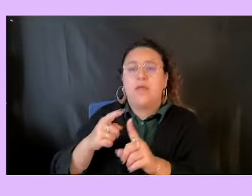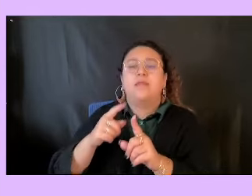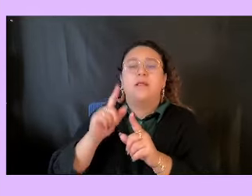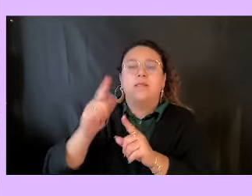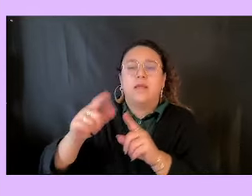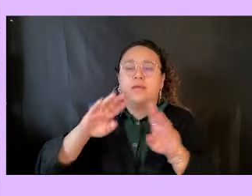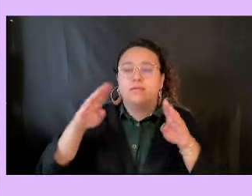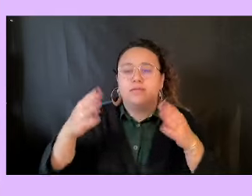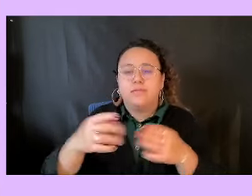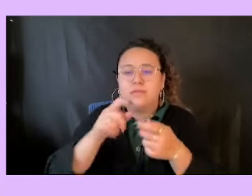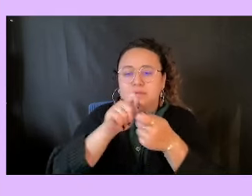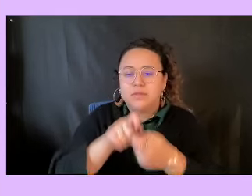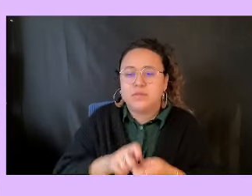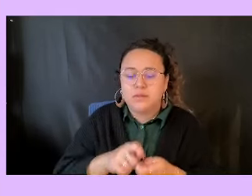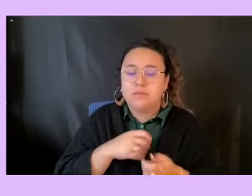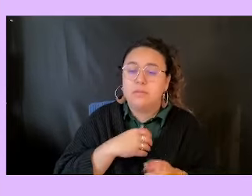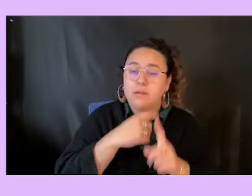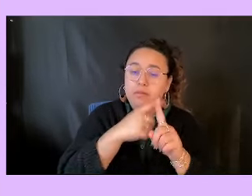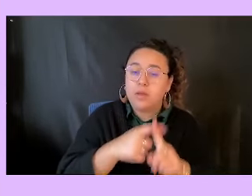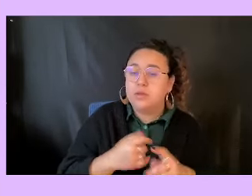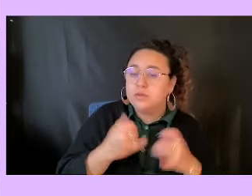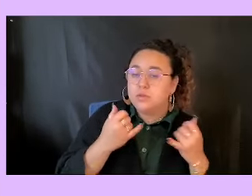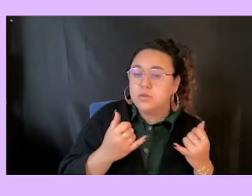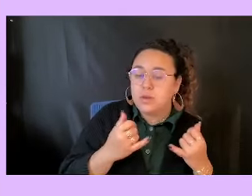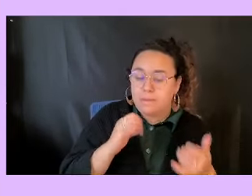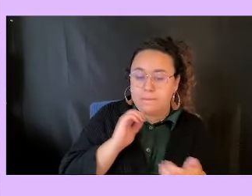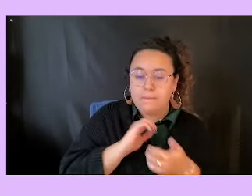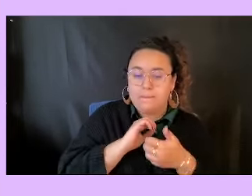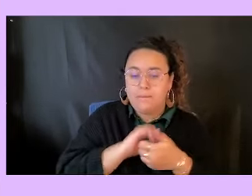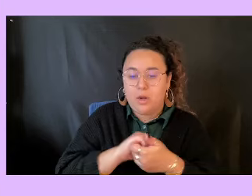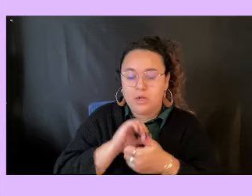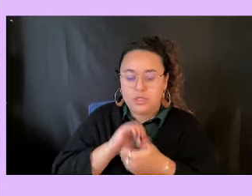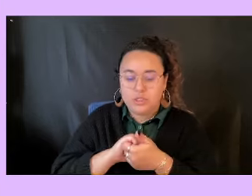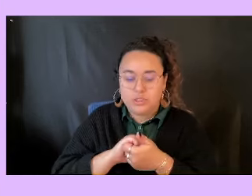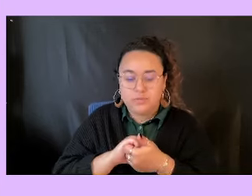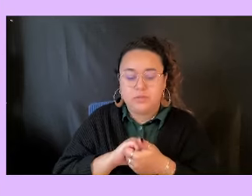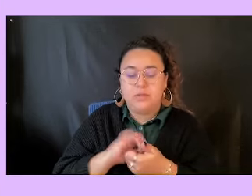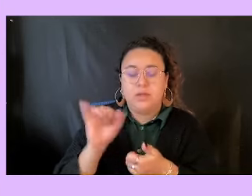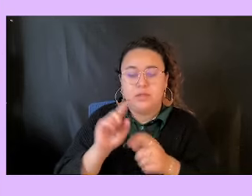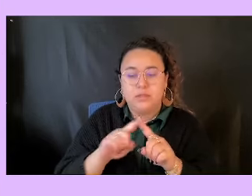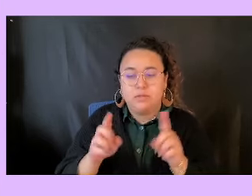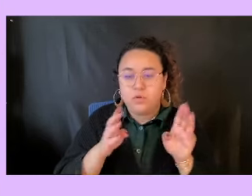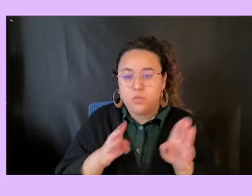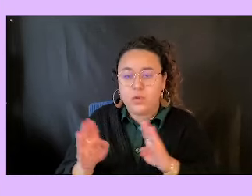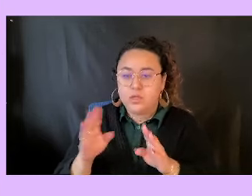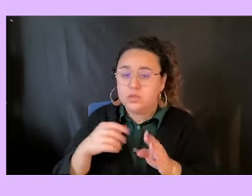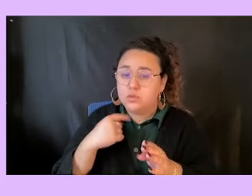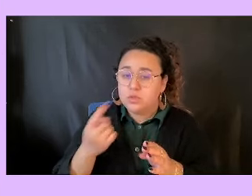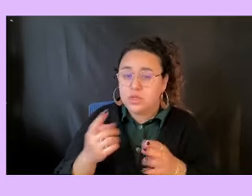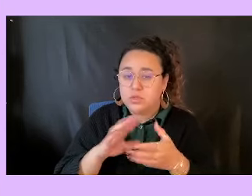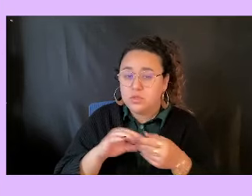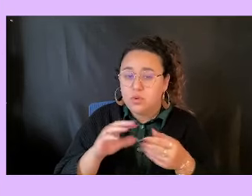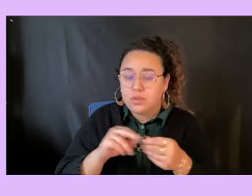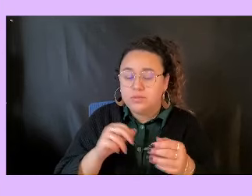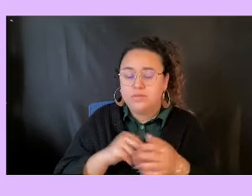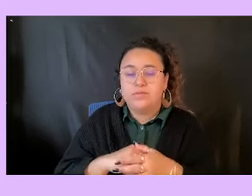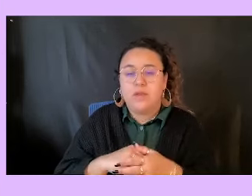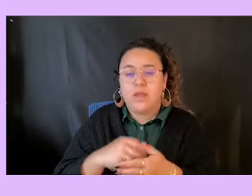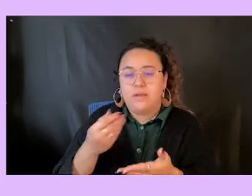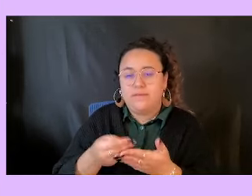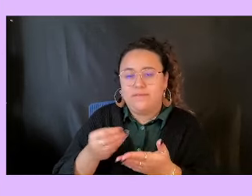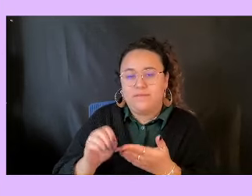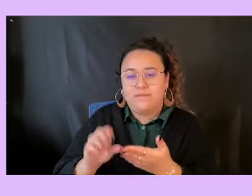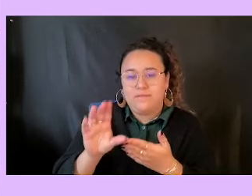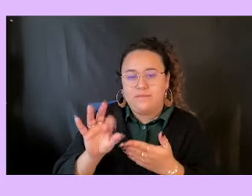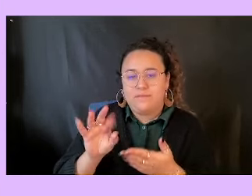my bright spots right now are partnerships and different ways of storytelling and funding and